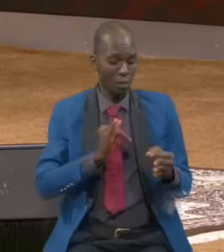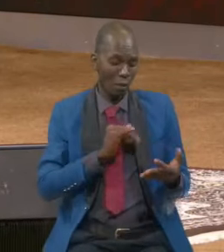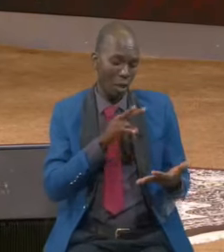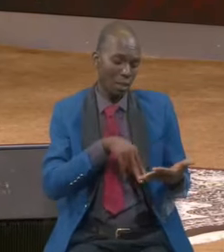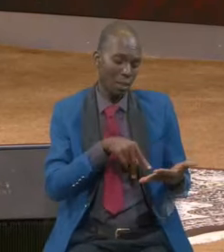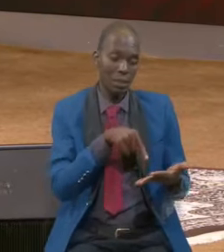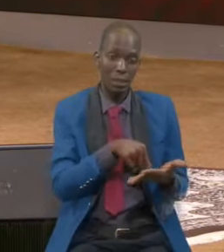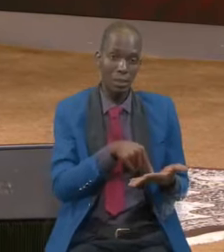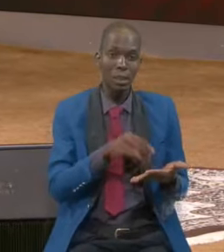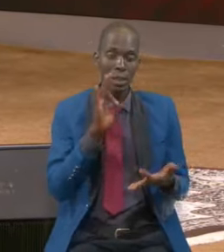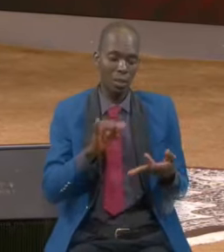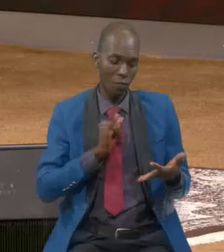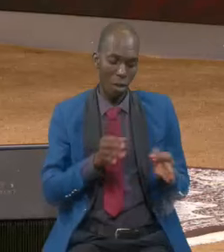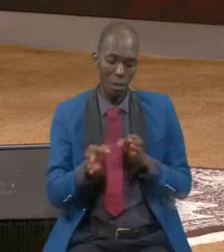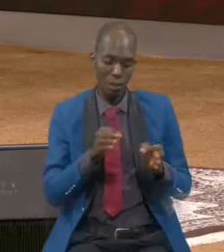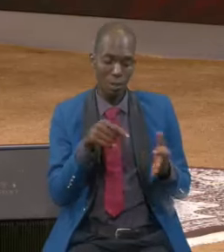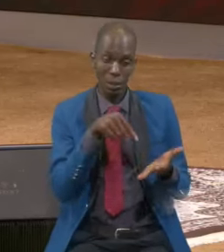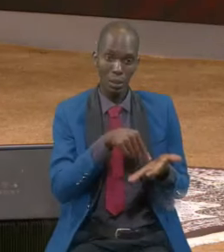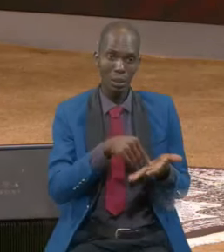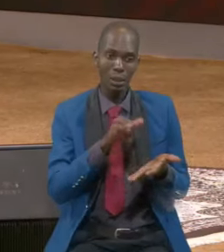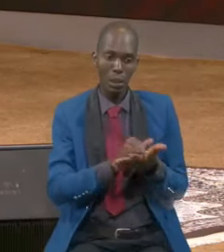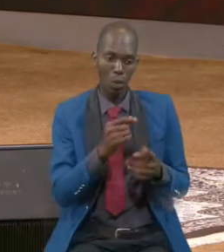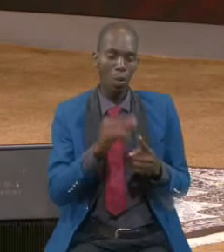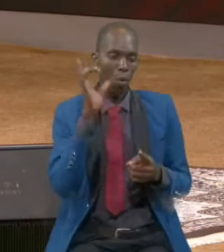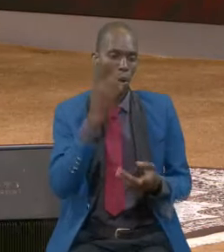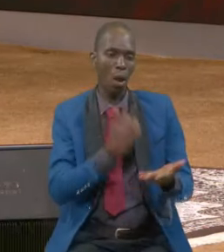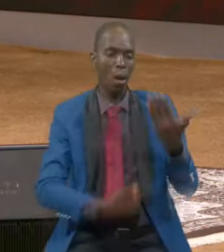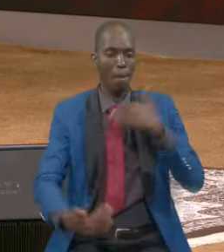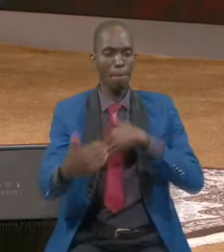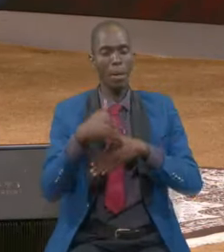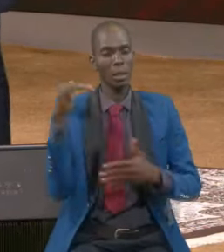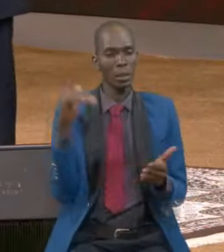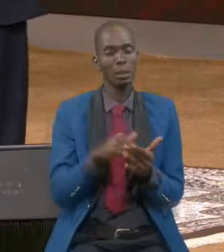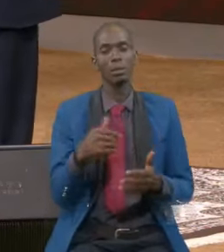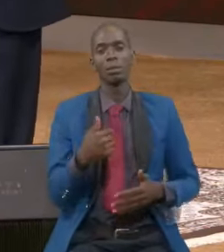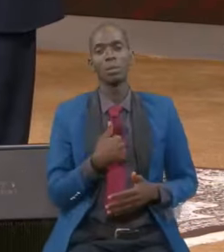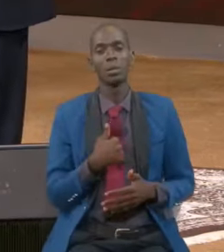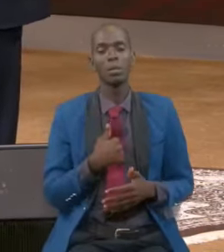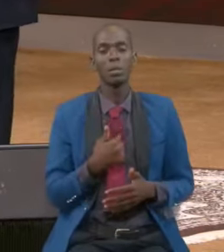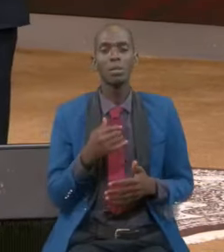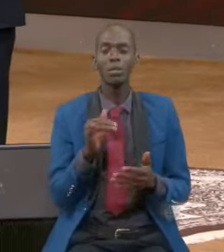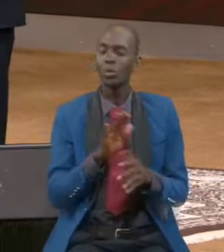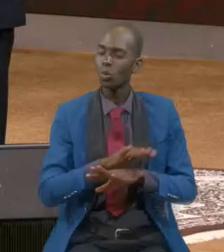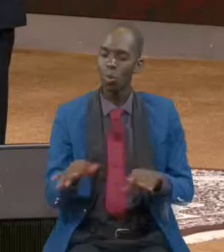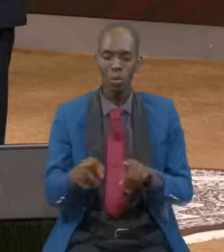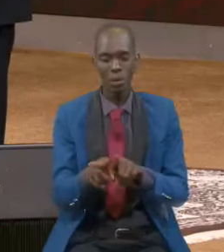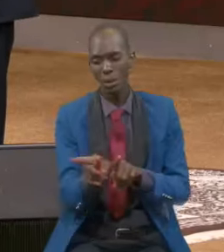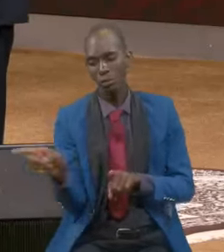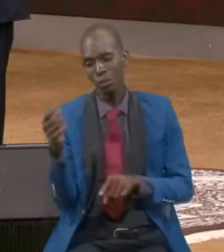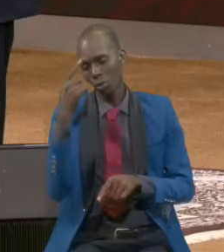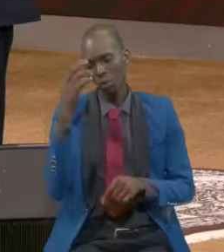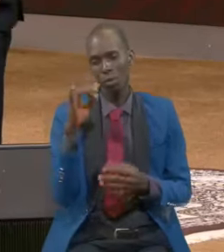if I say that, that thing will boomerang. It will come back to me. Deviation, don't deviate.